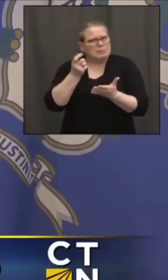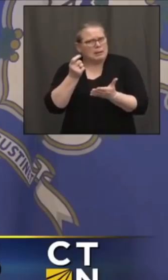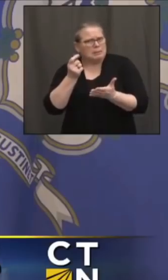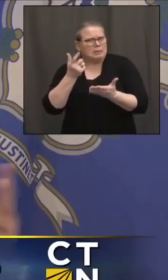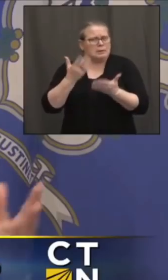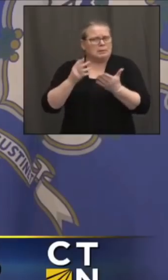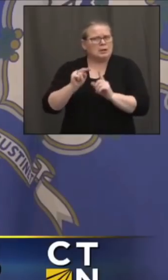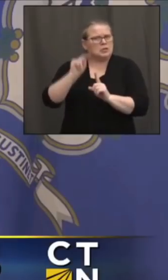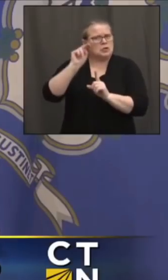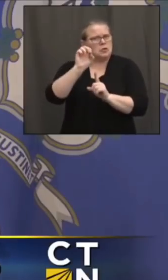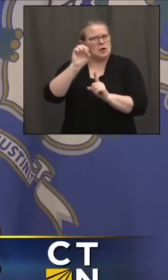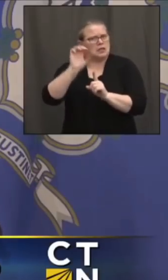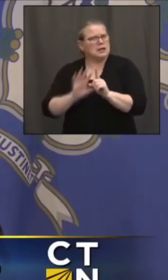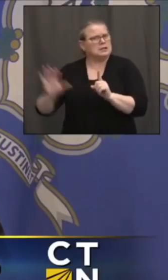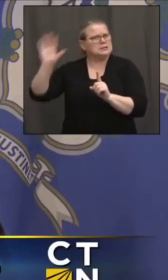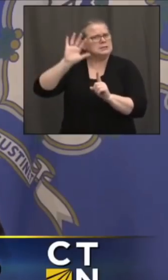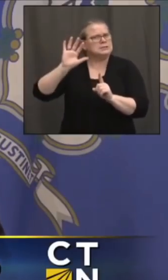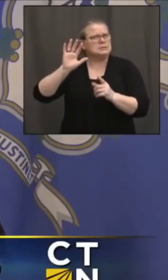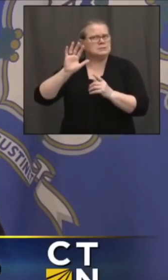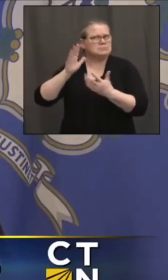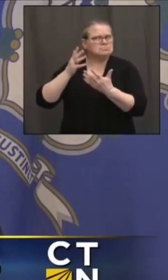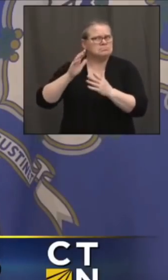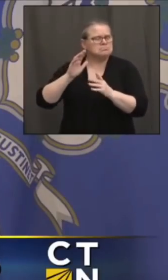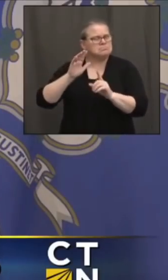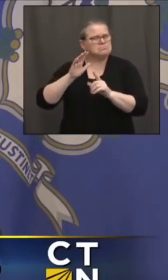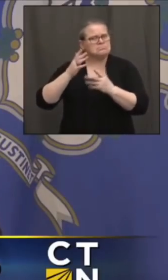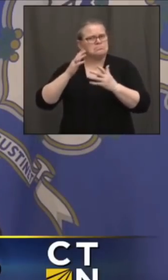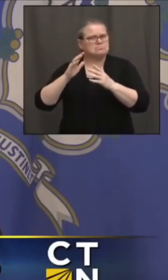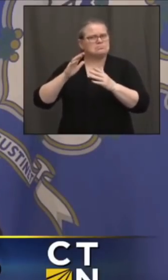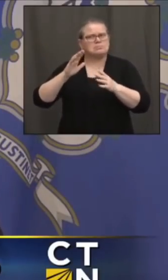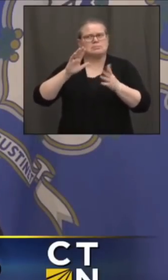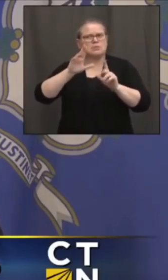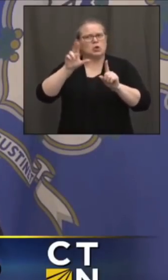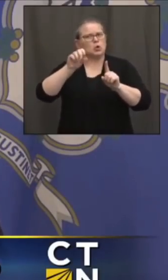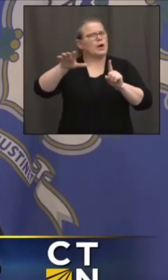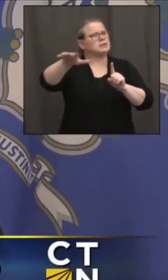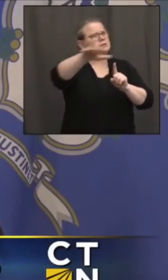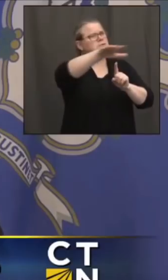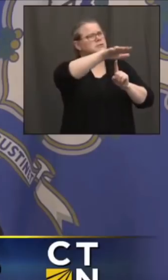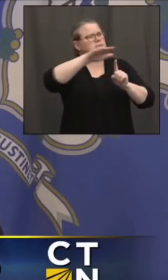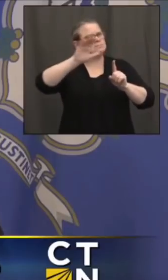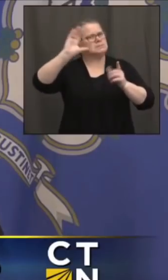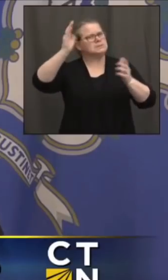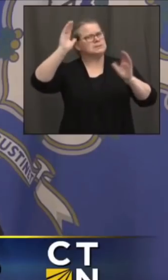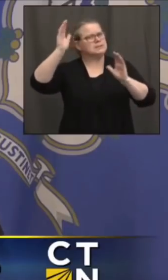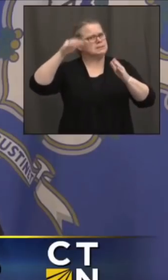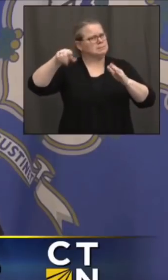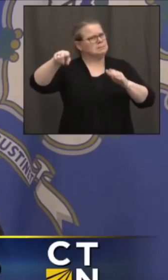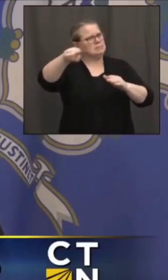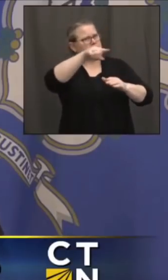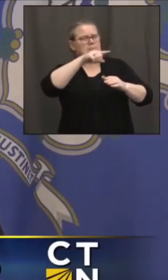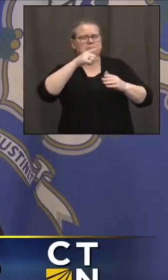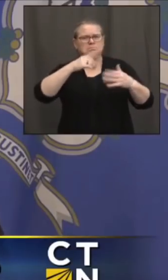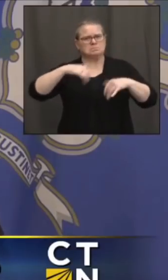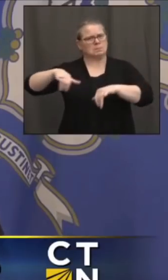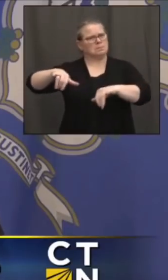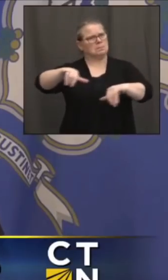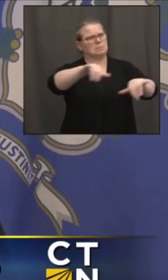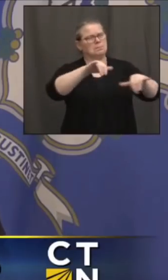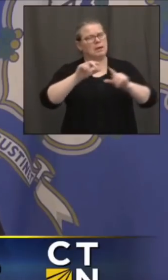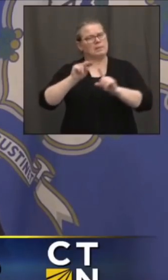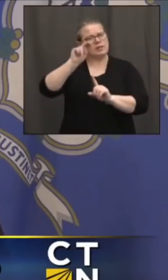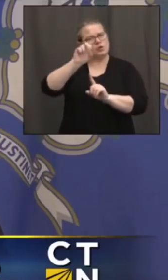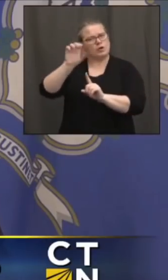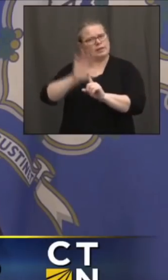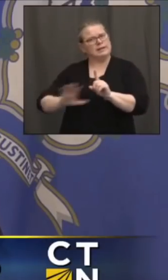Northeast and around the country is all going through the same type of process, but it is on a downward trend, not only in the Northeast, but most of the rest of